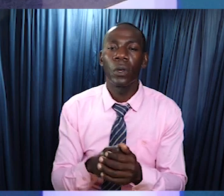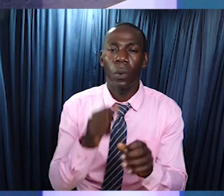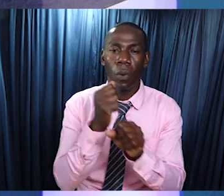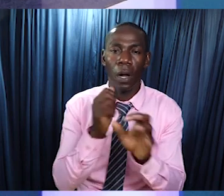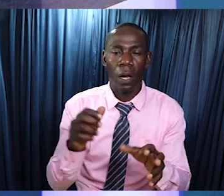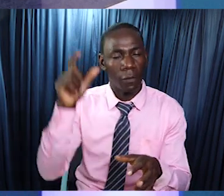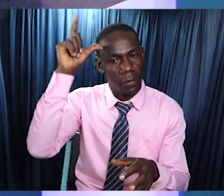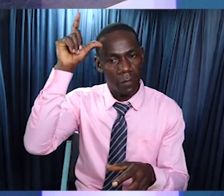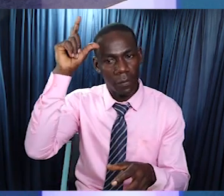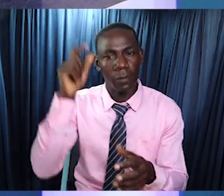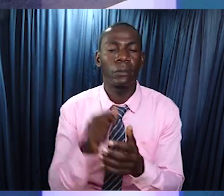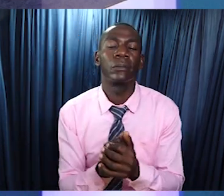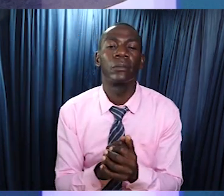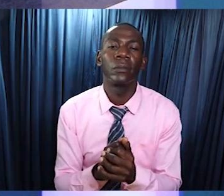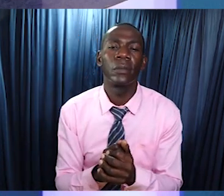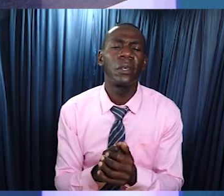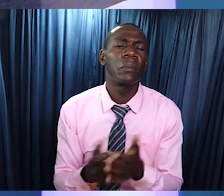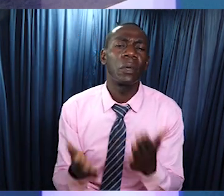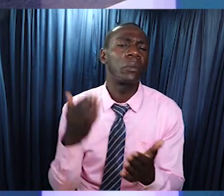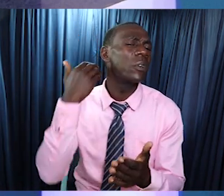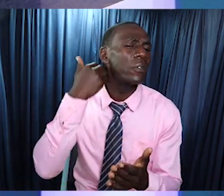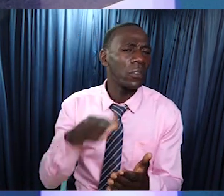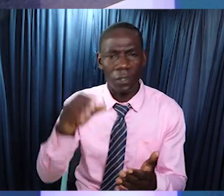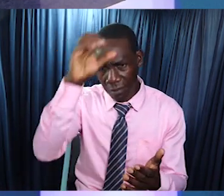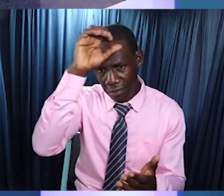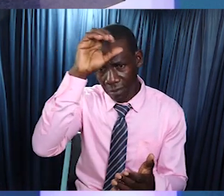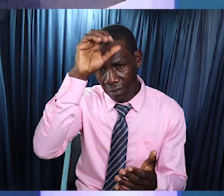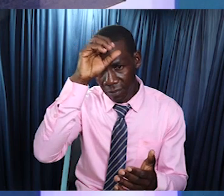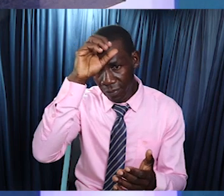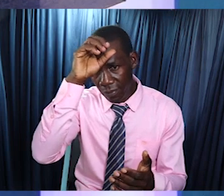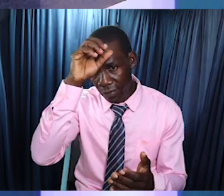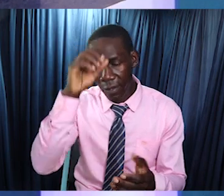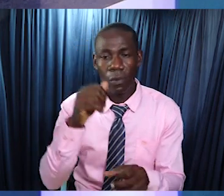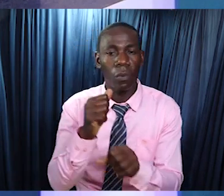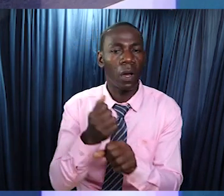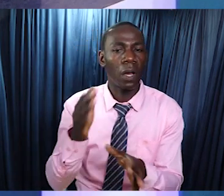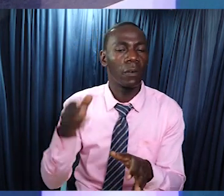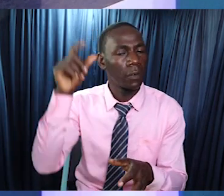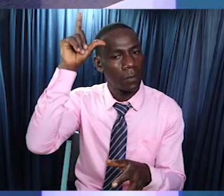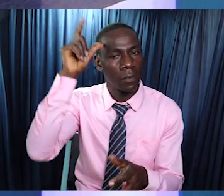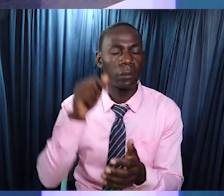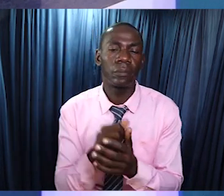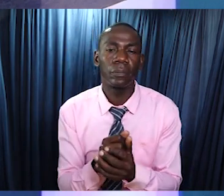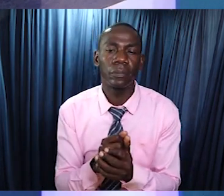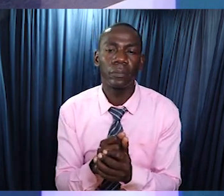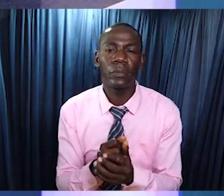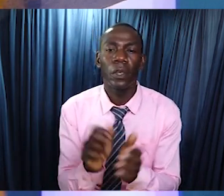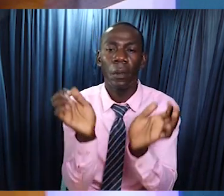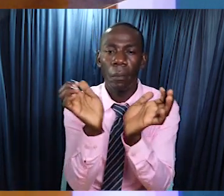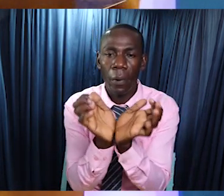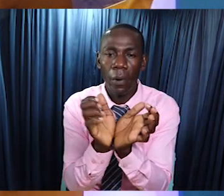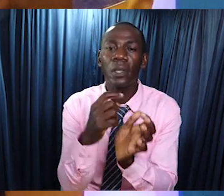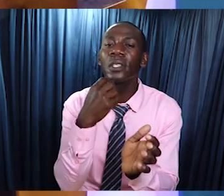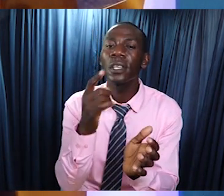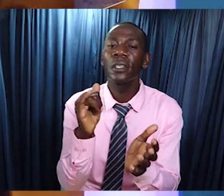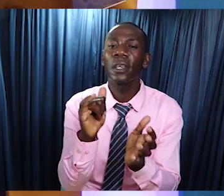Umtumwa wa shetani. You are slave of the devil. Hata ukataka hutaweza. However you like, you won't be able to work out. Umtumwa wa shetani. You are slave of the devil. Ndio Paulo akasema